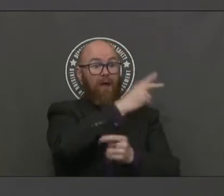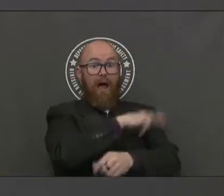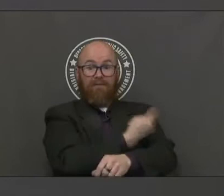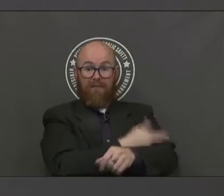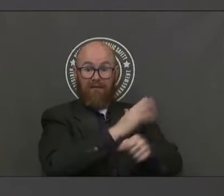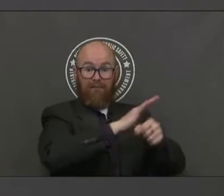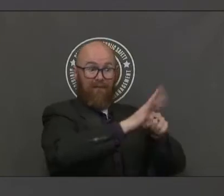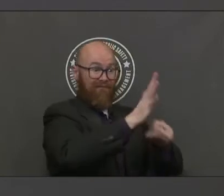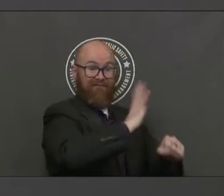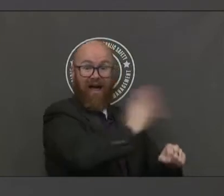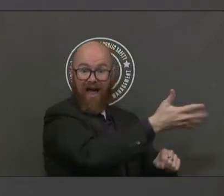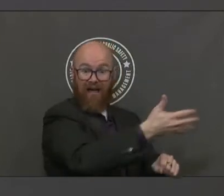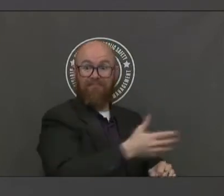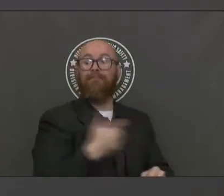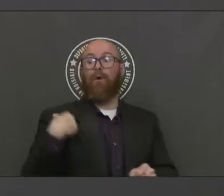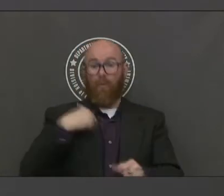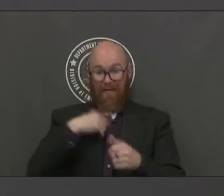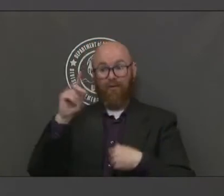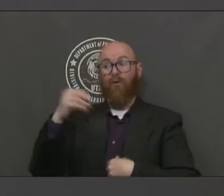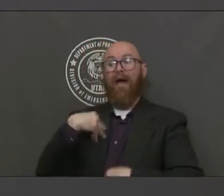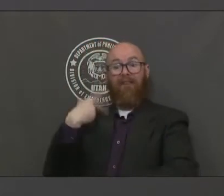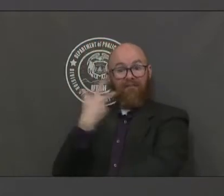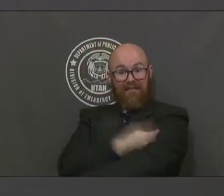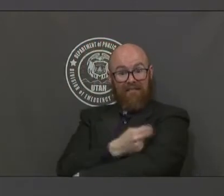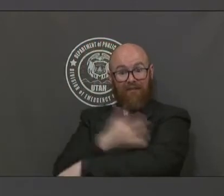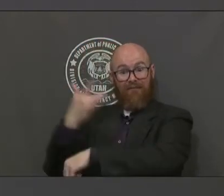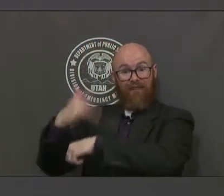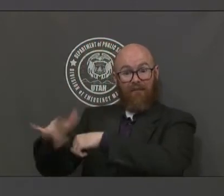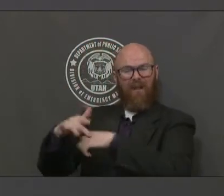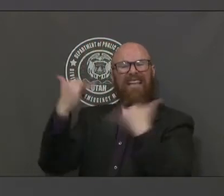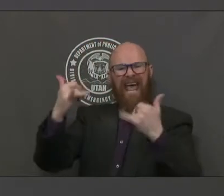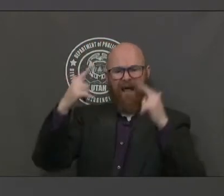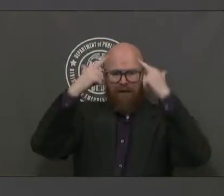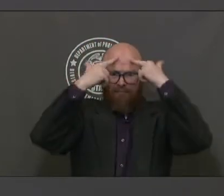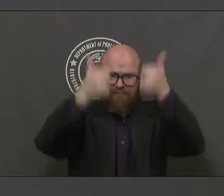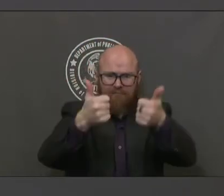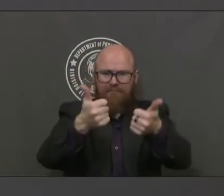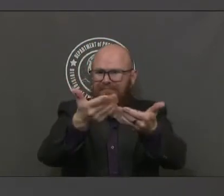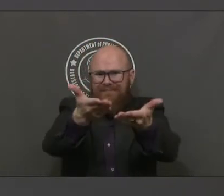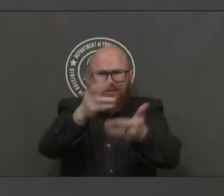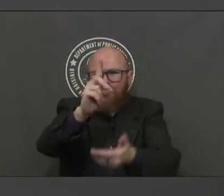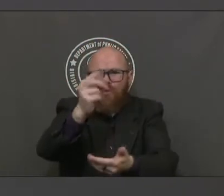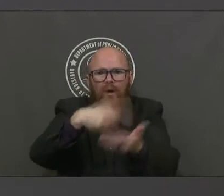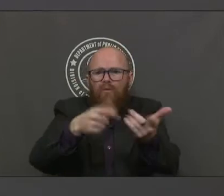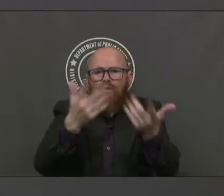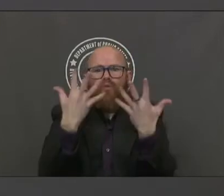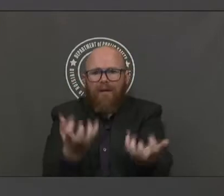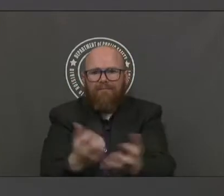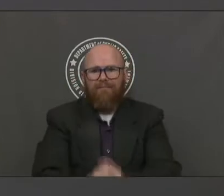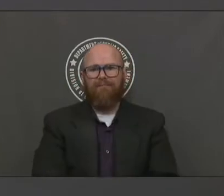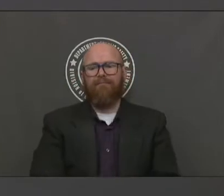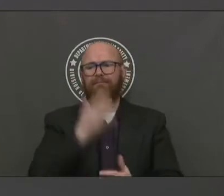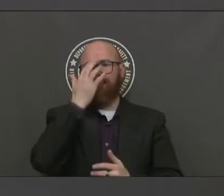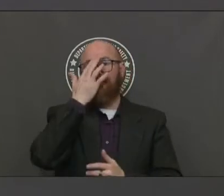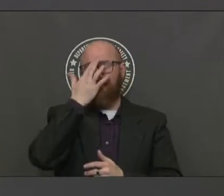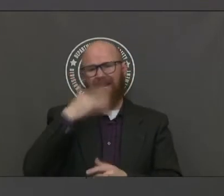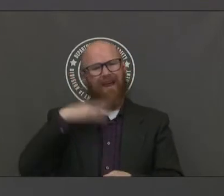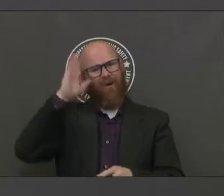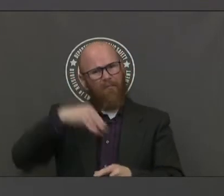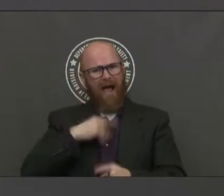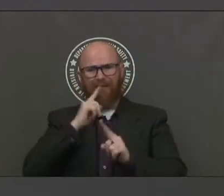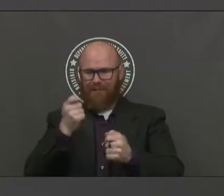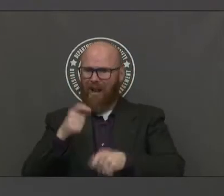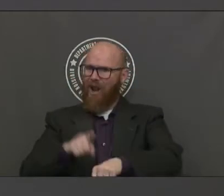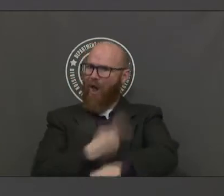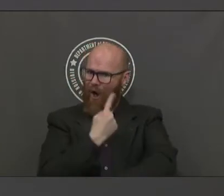becomes everybody's responsibility to take care of themselves and take those precautions and do the best they can. And I just spent way too much time on that answer, and you're going to